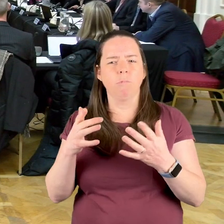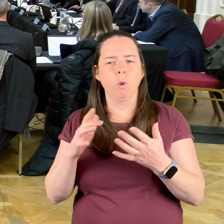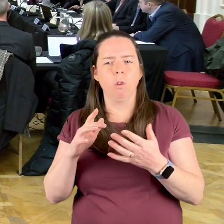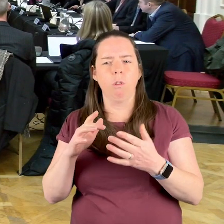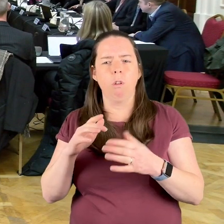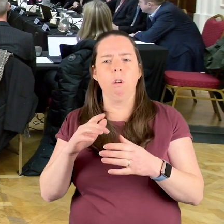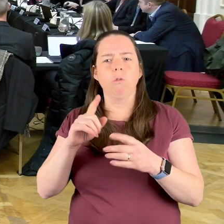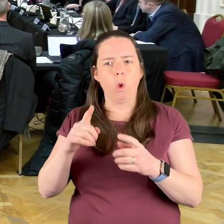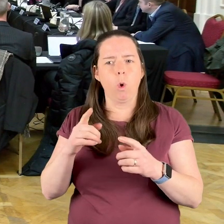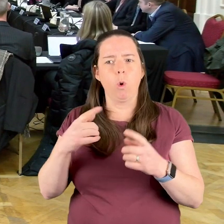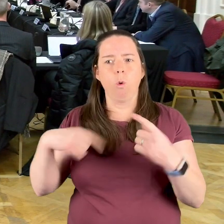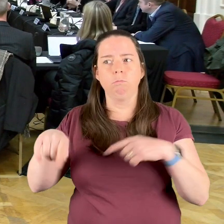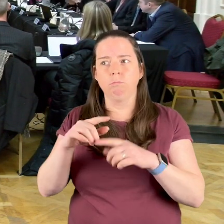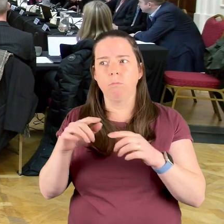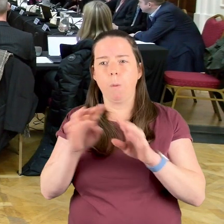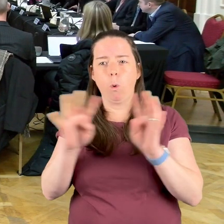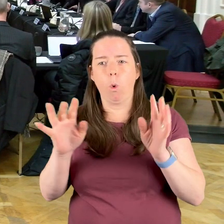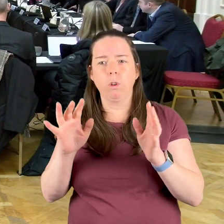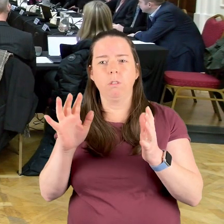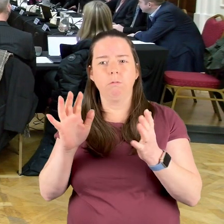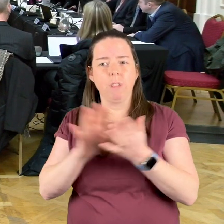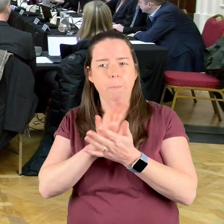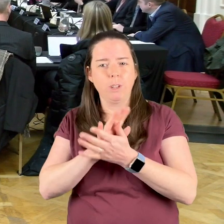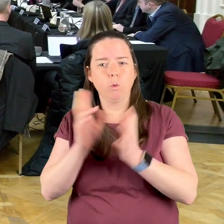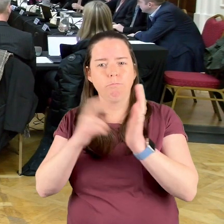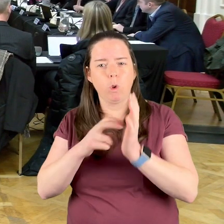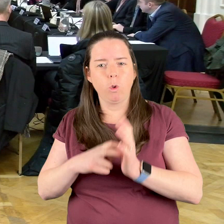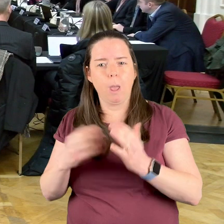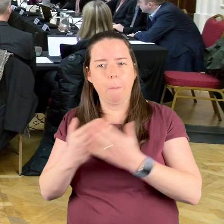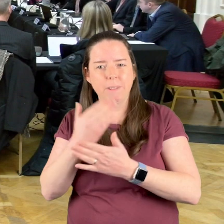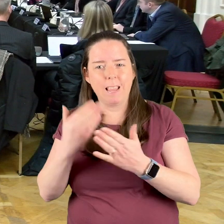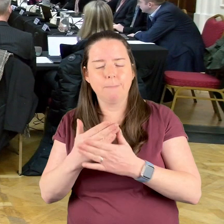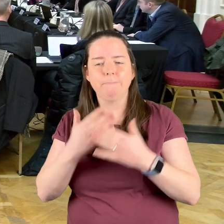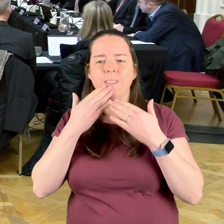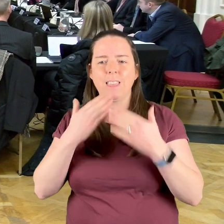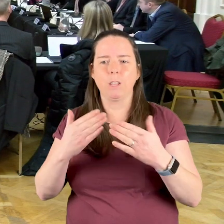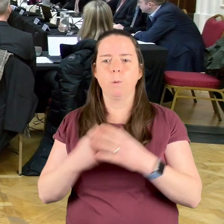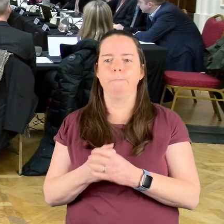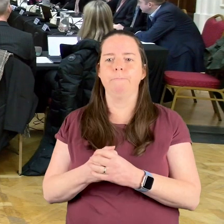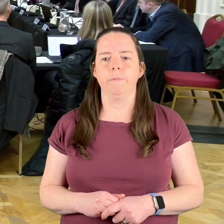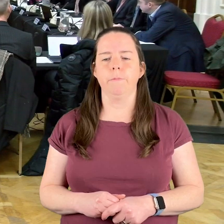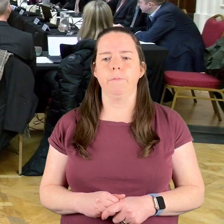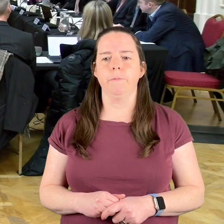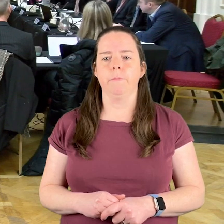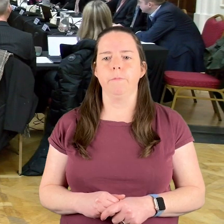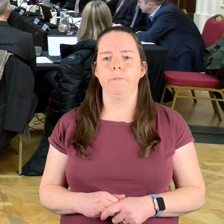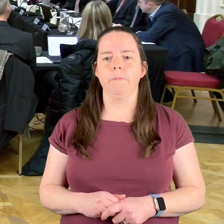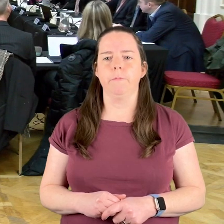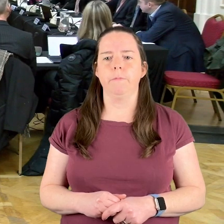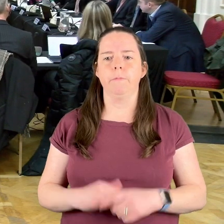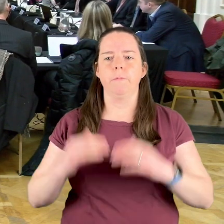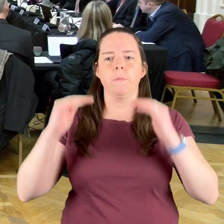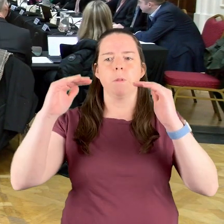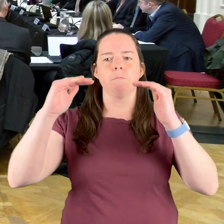Sorry, on that basis, is the board content to note the update? Thank you.